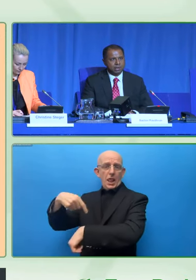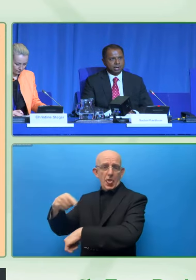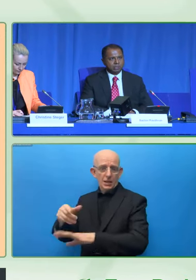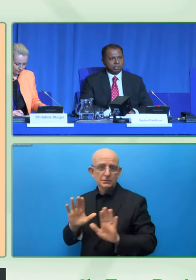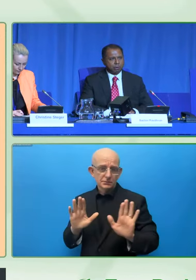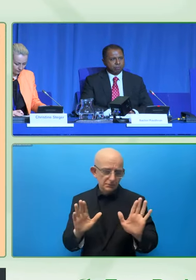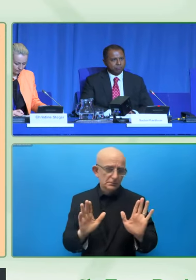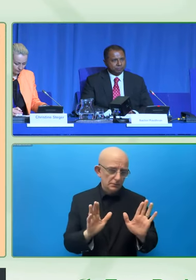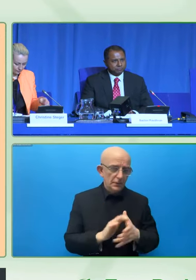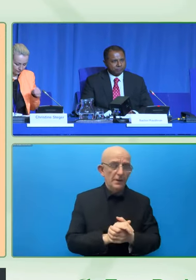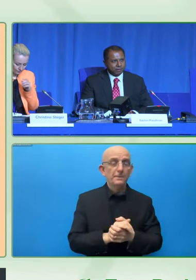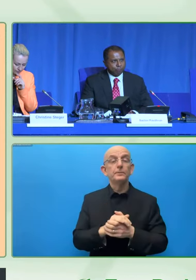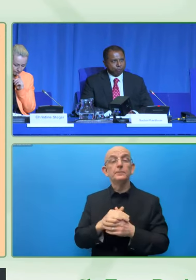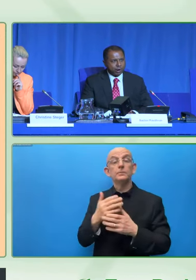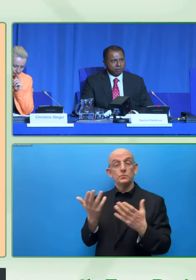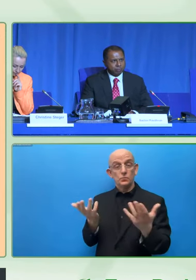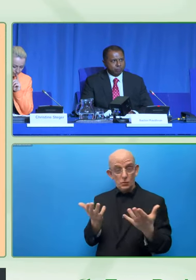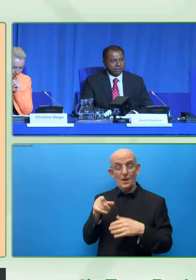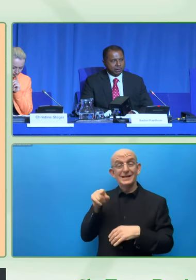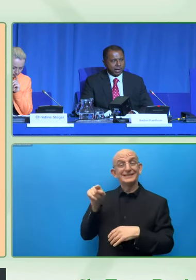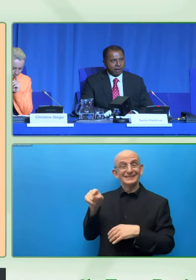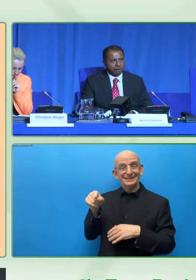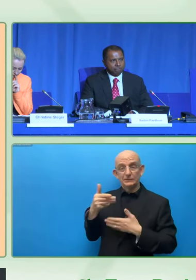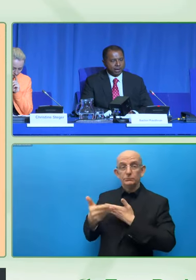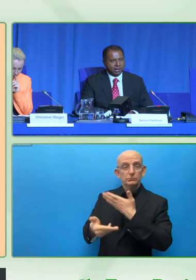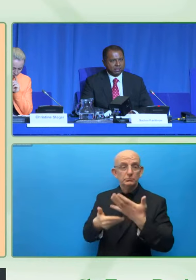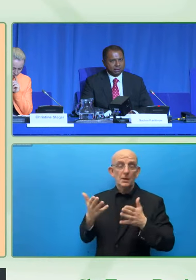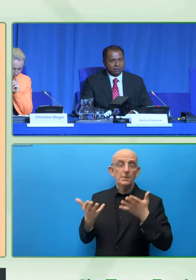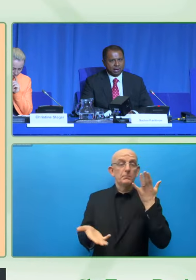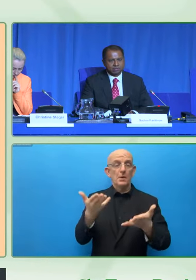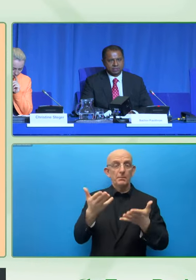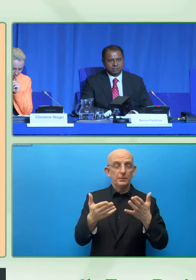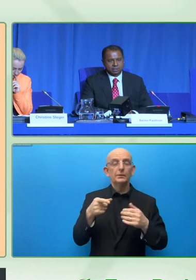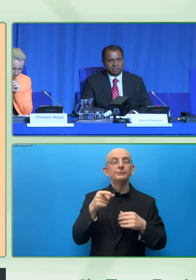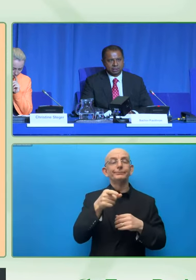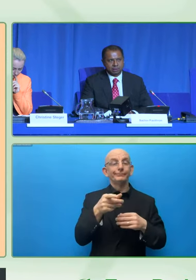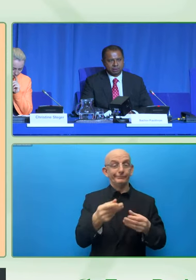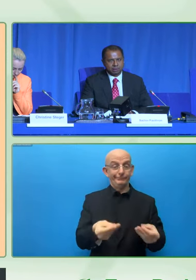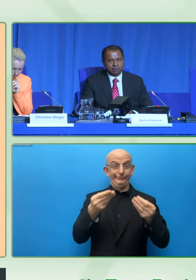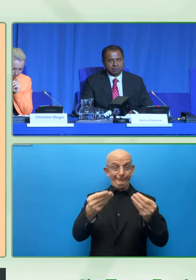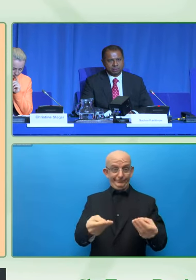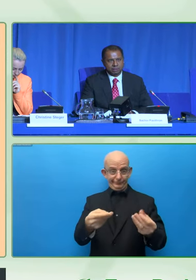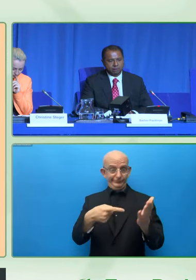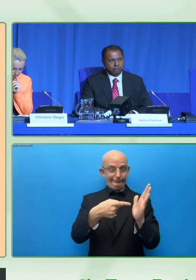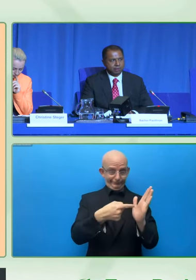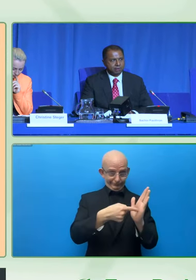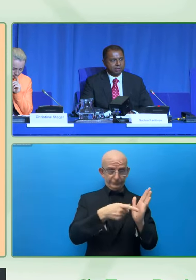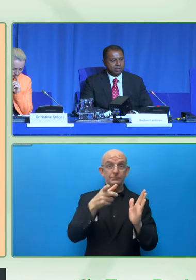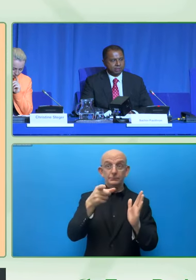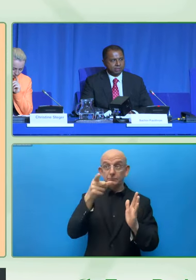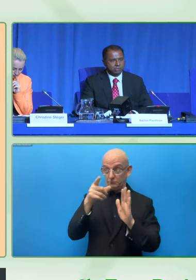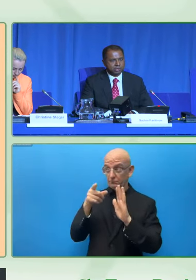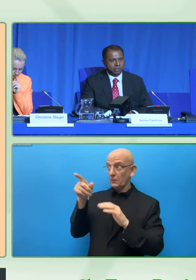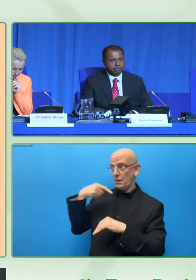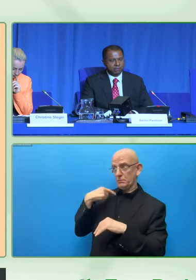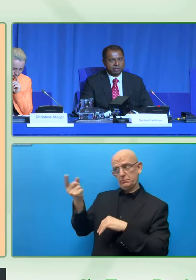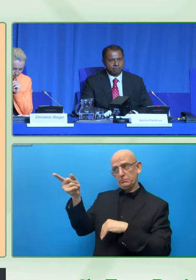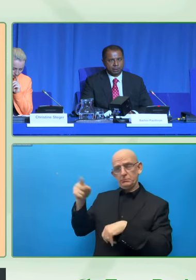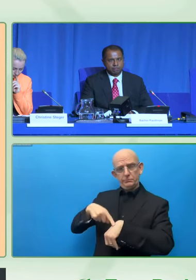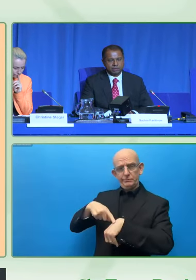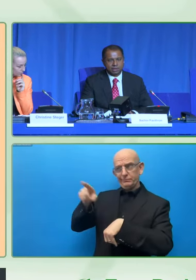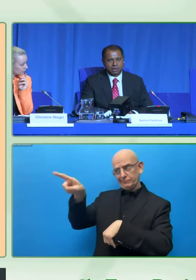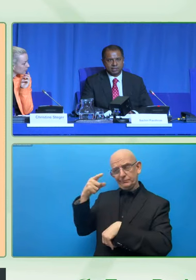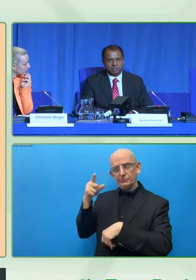mechanisms. So while we have had a lot of success in the different areas that I touched on, like the